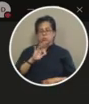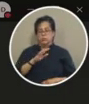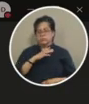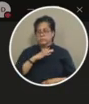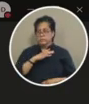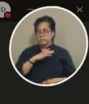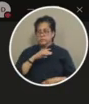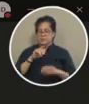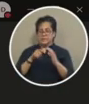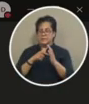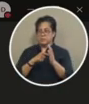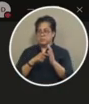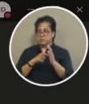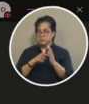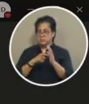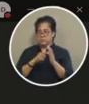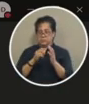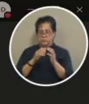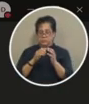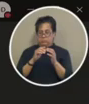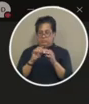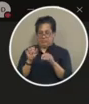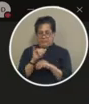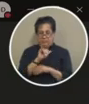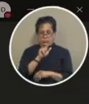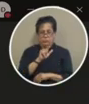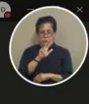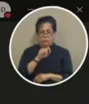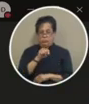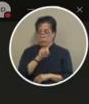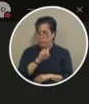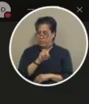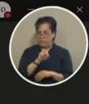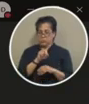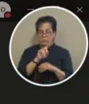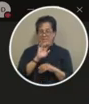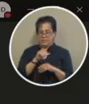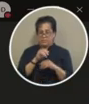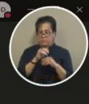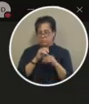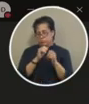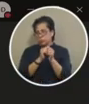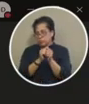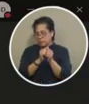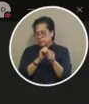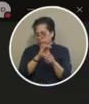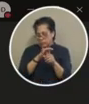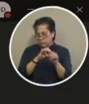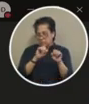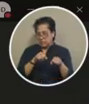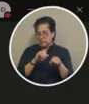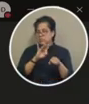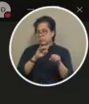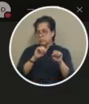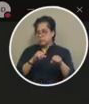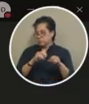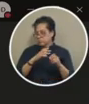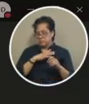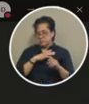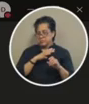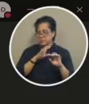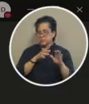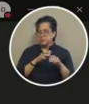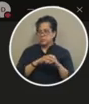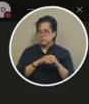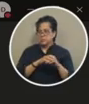goes along with item 23.1. So I would like to take these two items together, if possible.